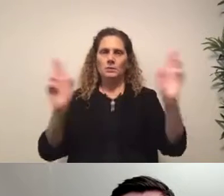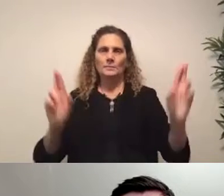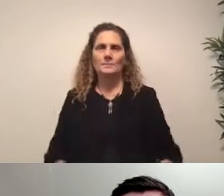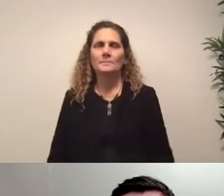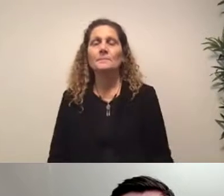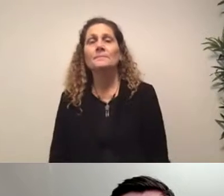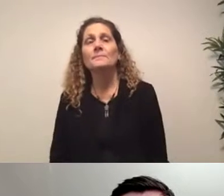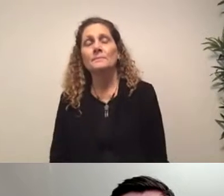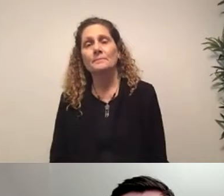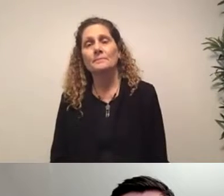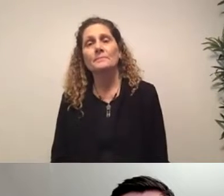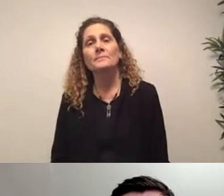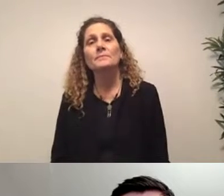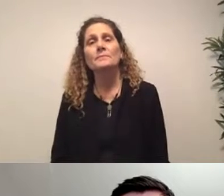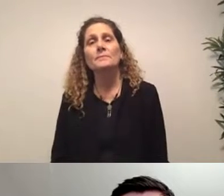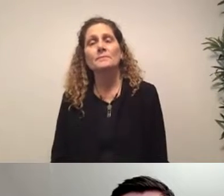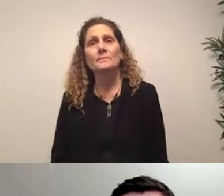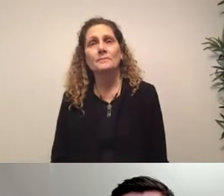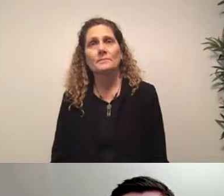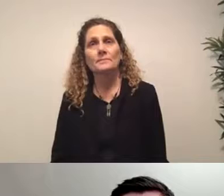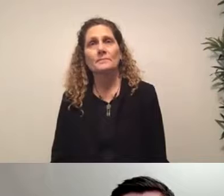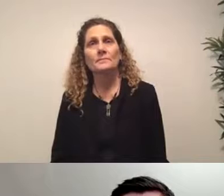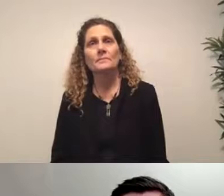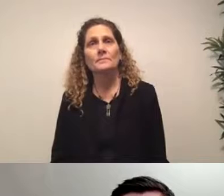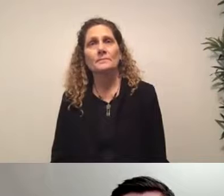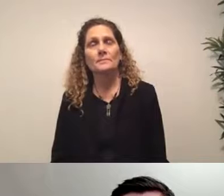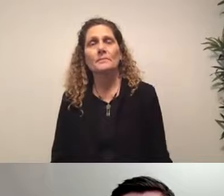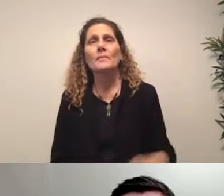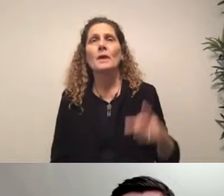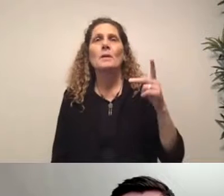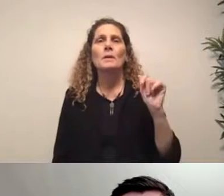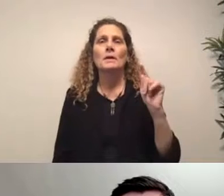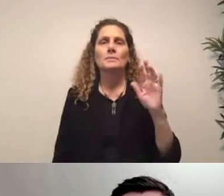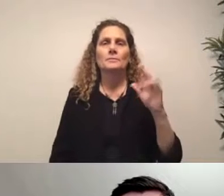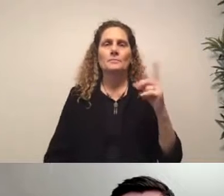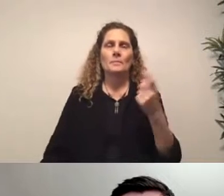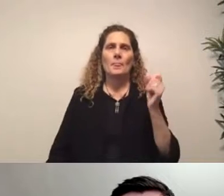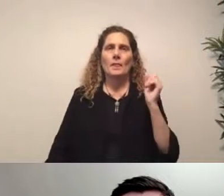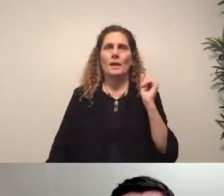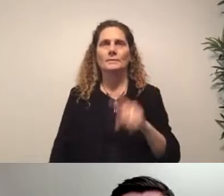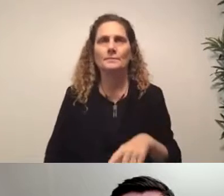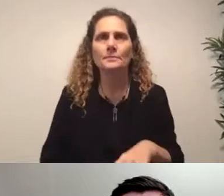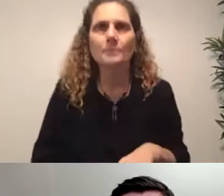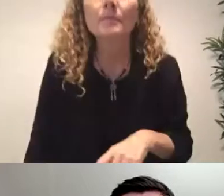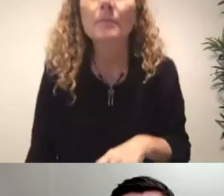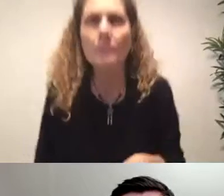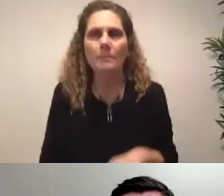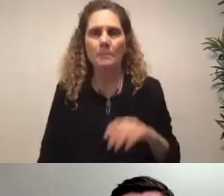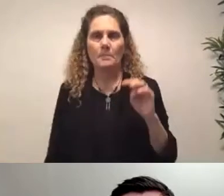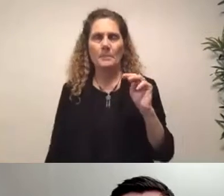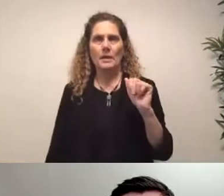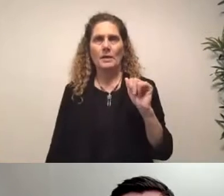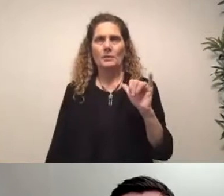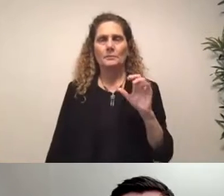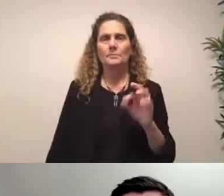Our next question is from Patrick Palantonio at WISN 12. Mayor Barrett, since the city increased the fines for restaurants and bars